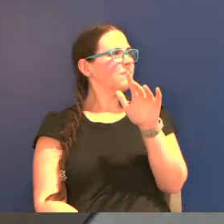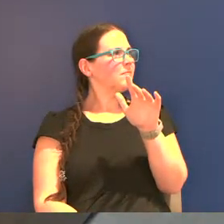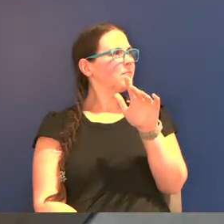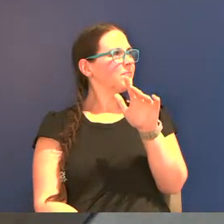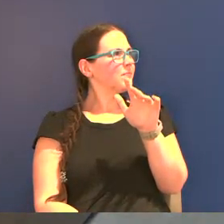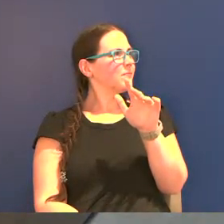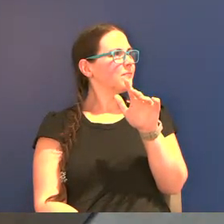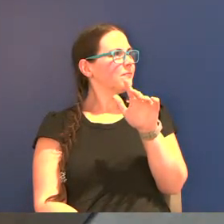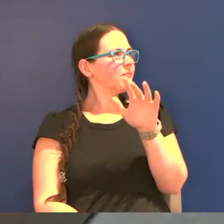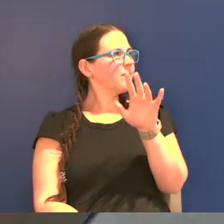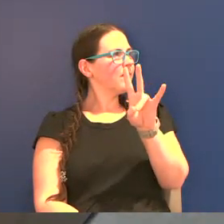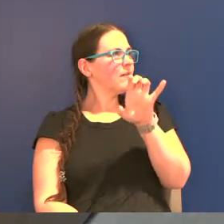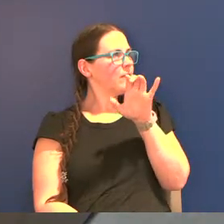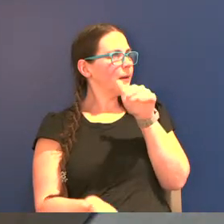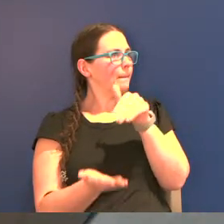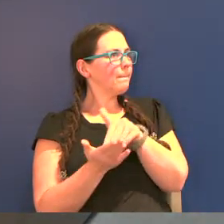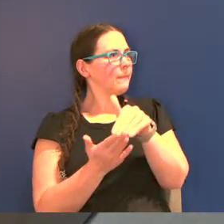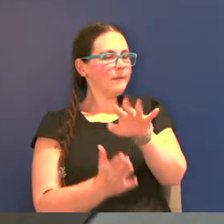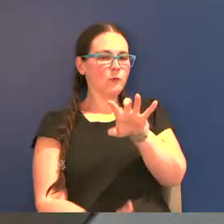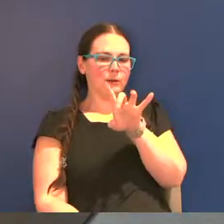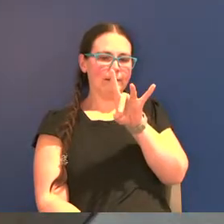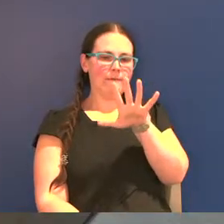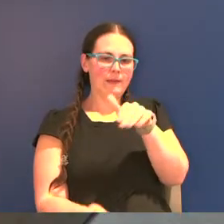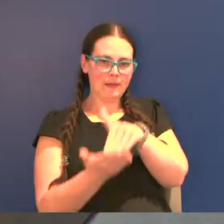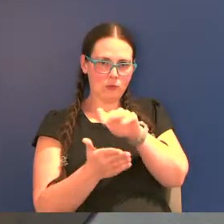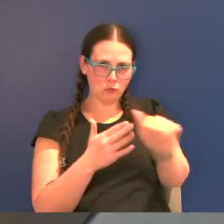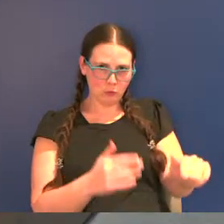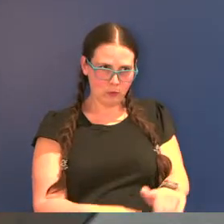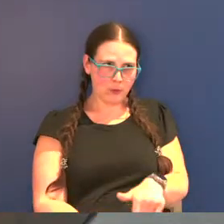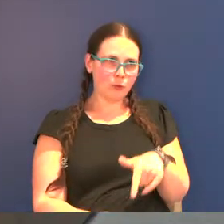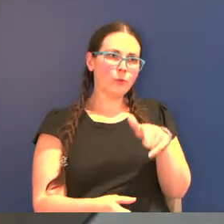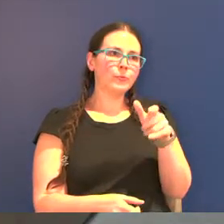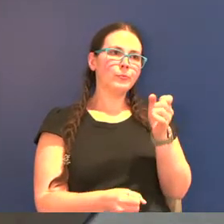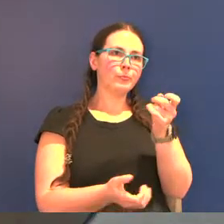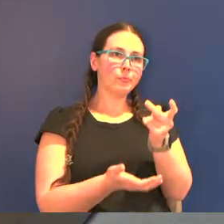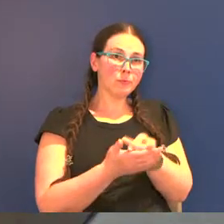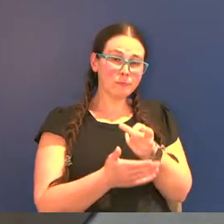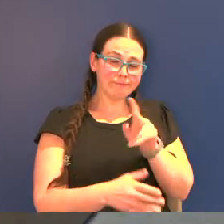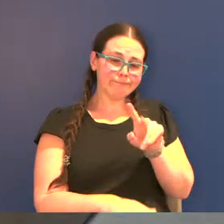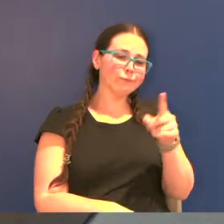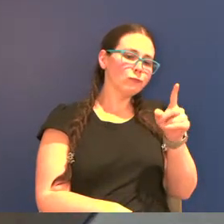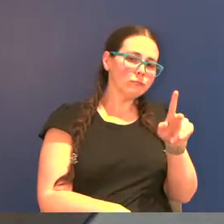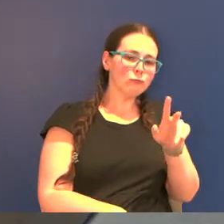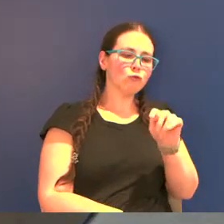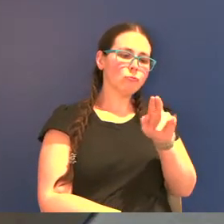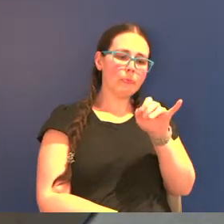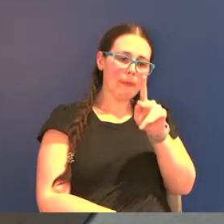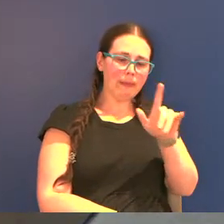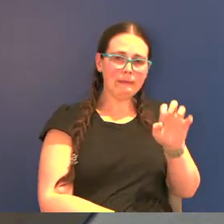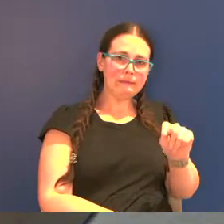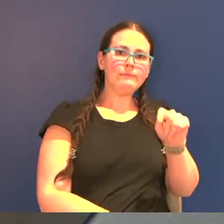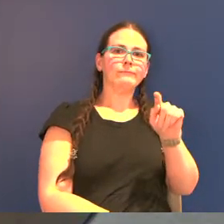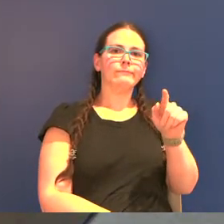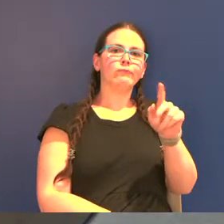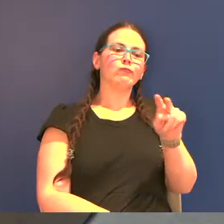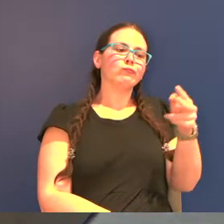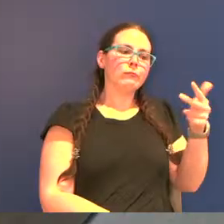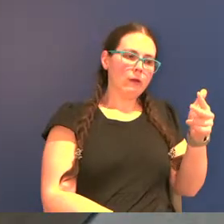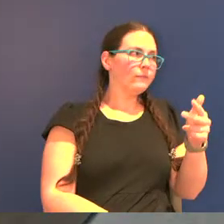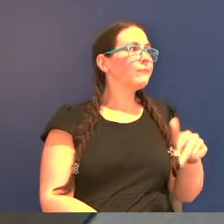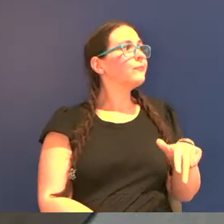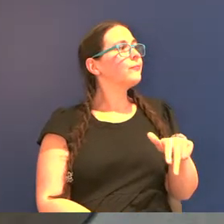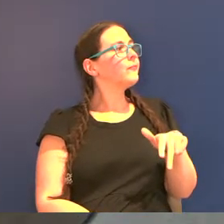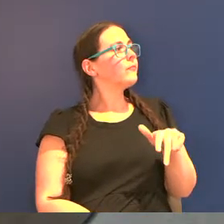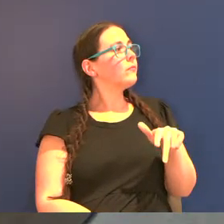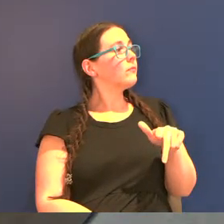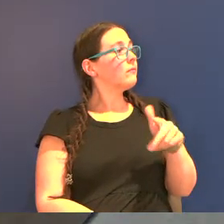$700,485,000. Okay, a motion by Ms. Christie, second by Mr. Triplett. Do we have any discussion? Ms. Christie. Dr.